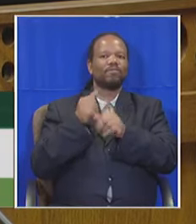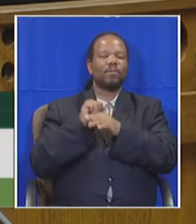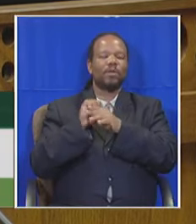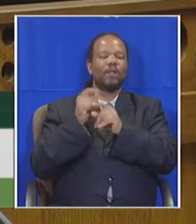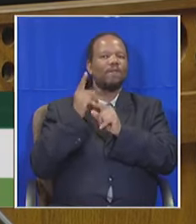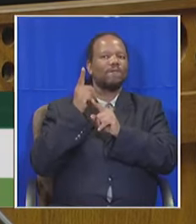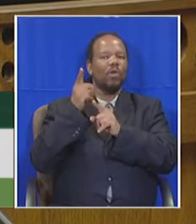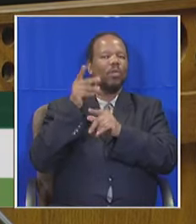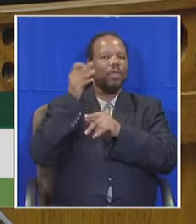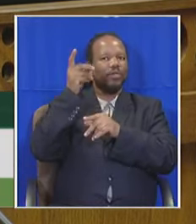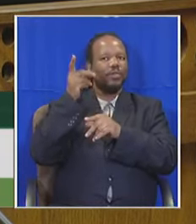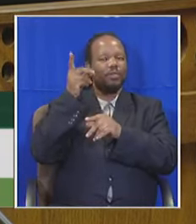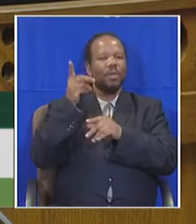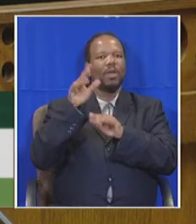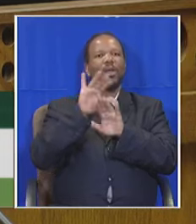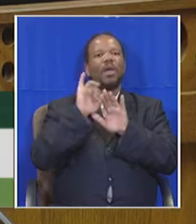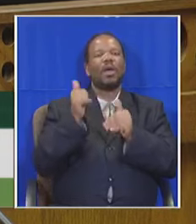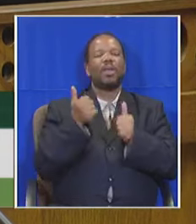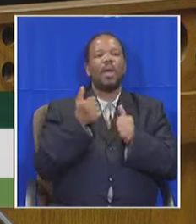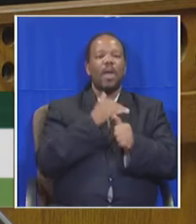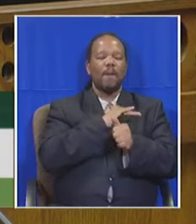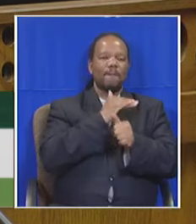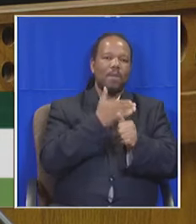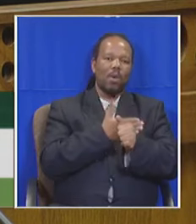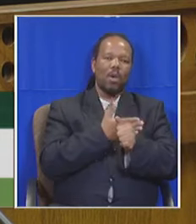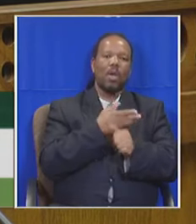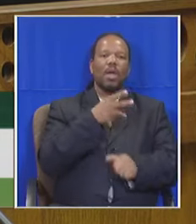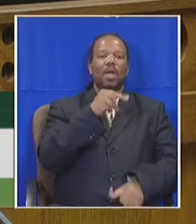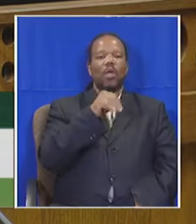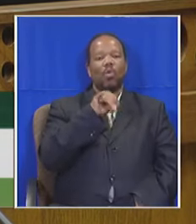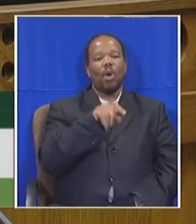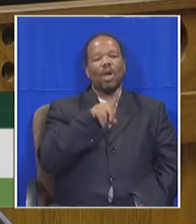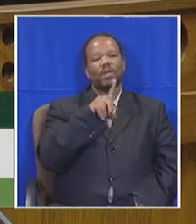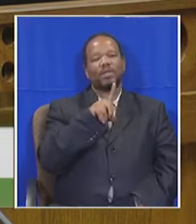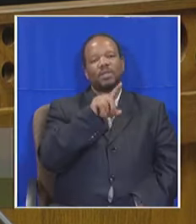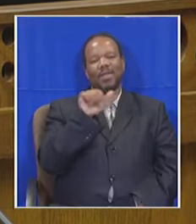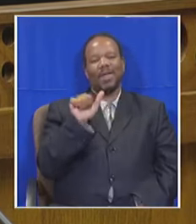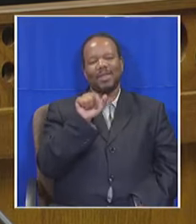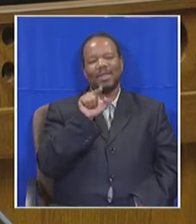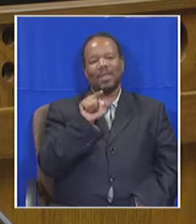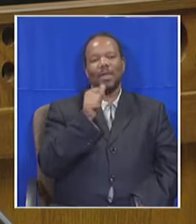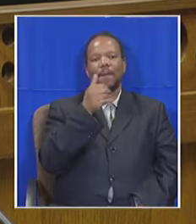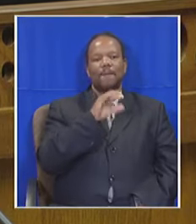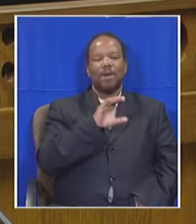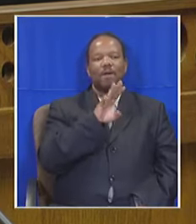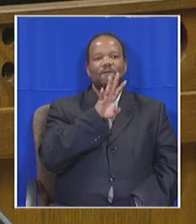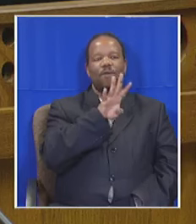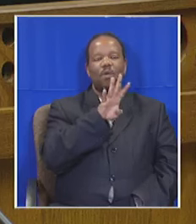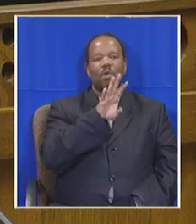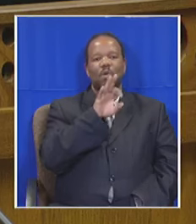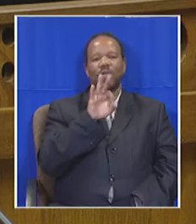economic empowerment, the ACDP calls on the National Youth Development Agency, which has been allocated a budget of